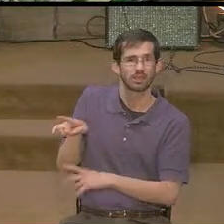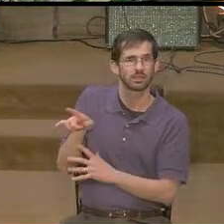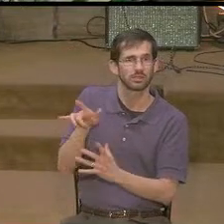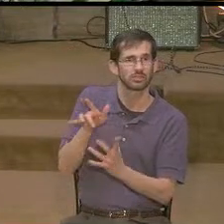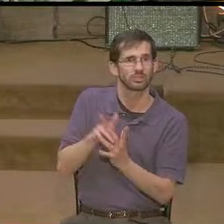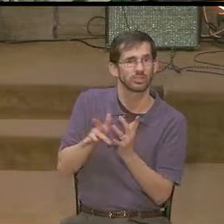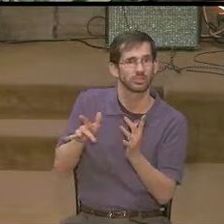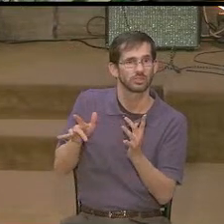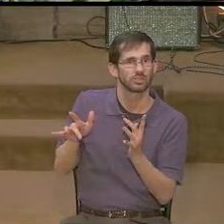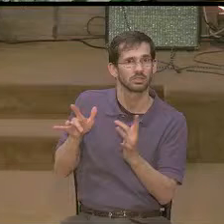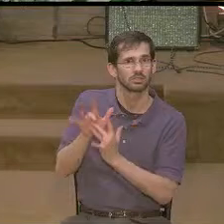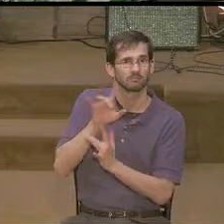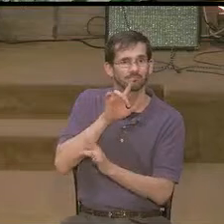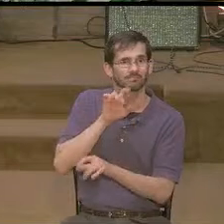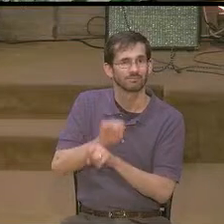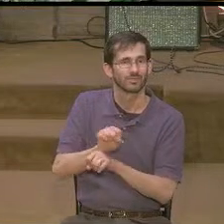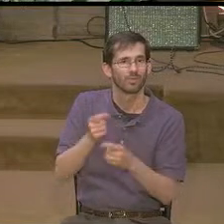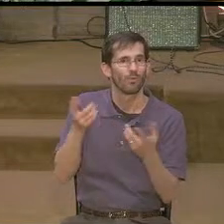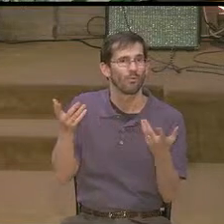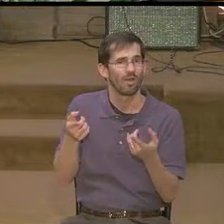And what happened?